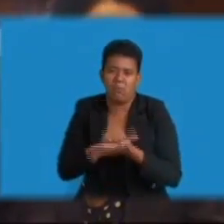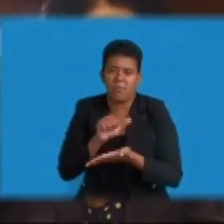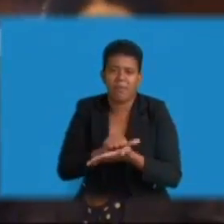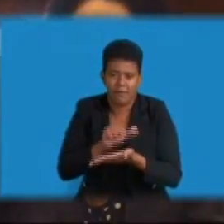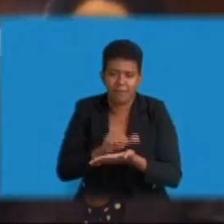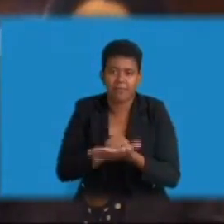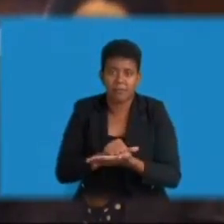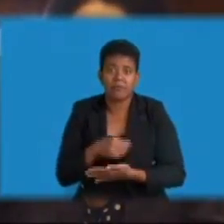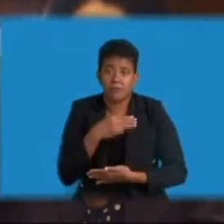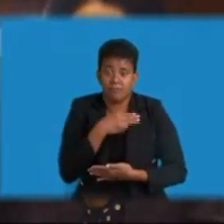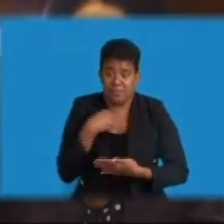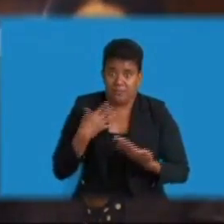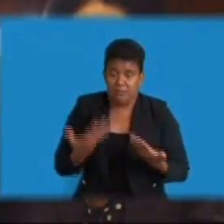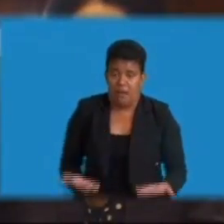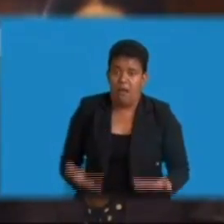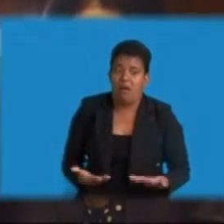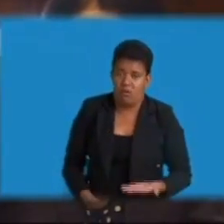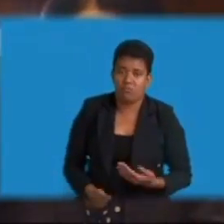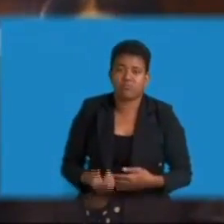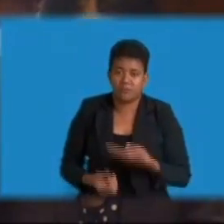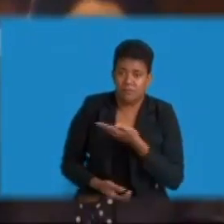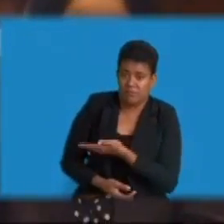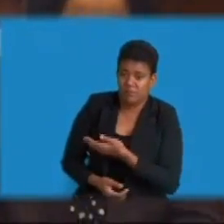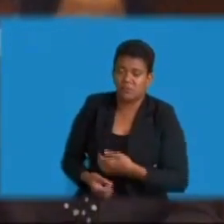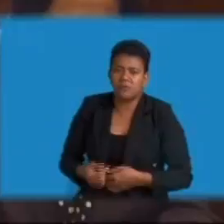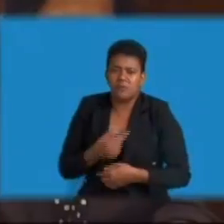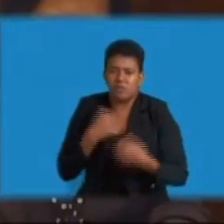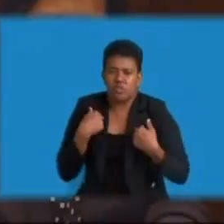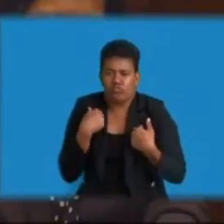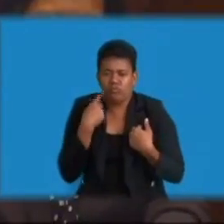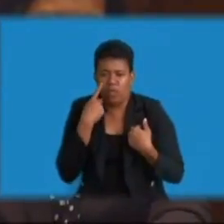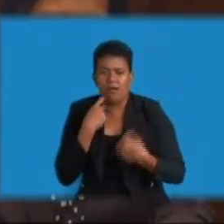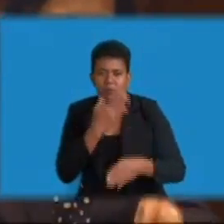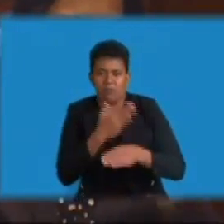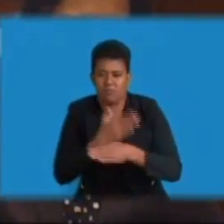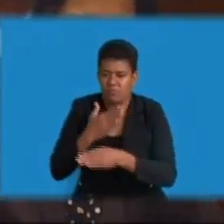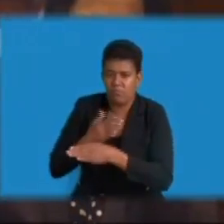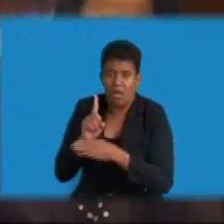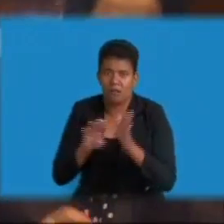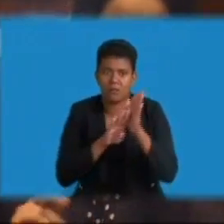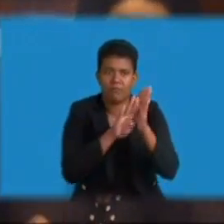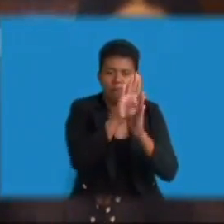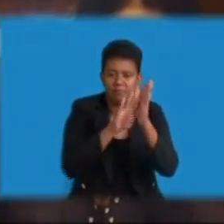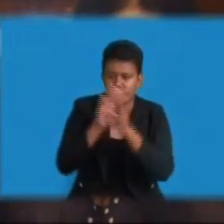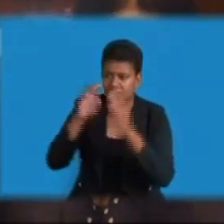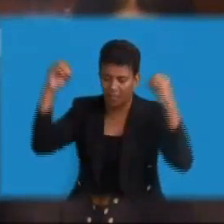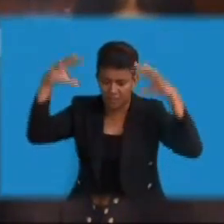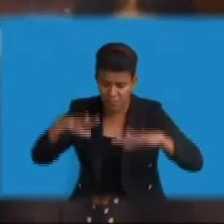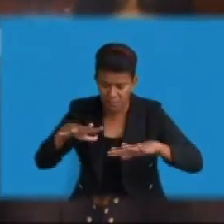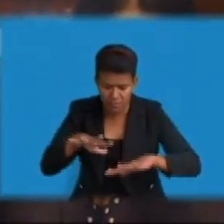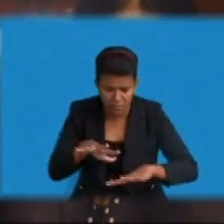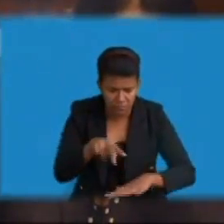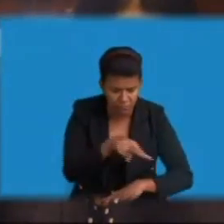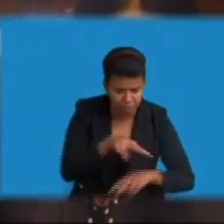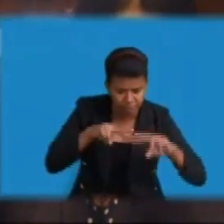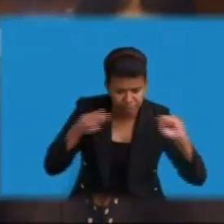therefore undertaken an initiative to upgrade the National Geodetic Framework in order to address the growing